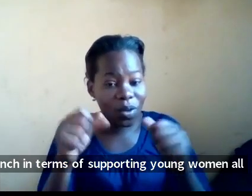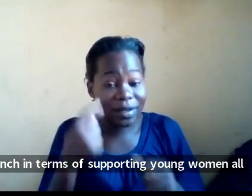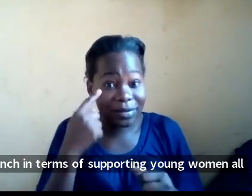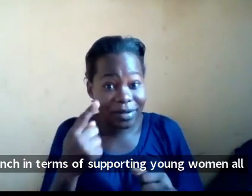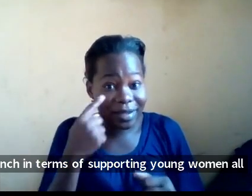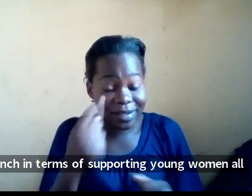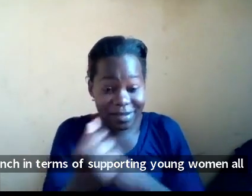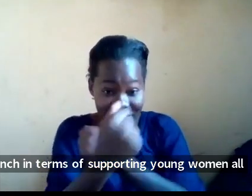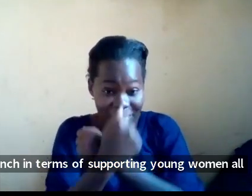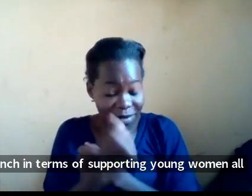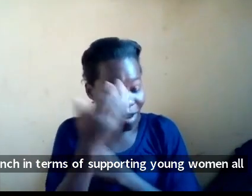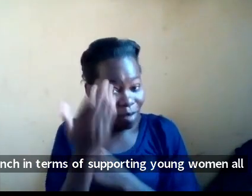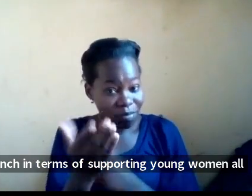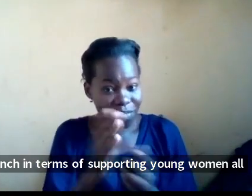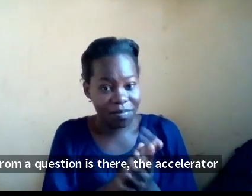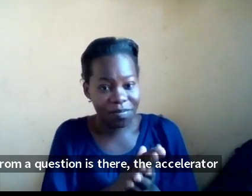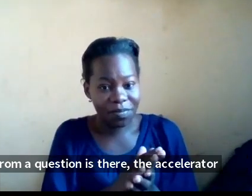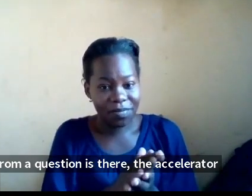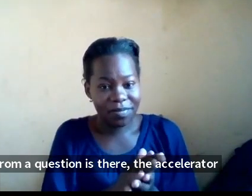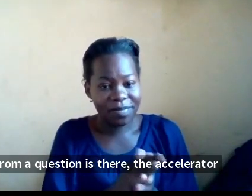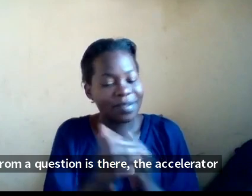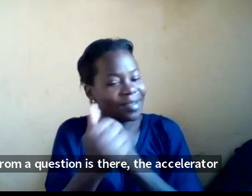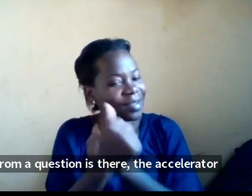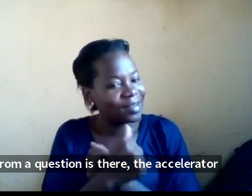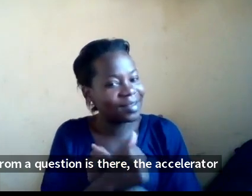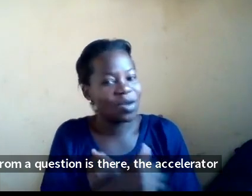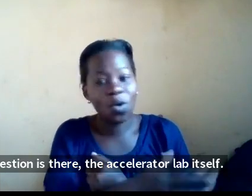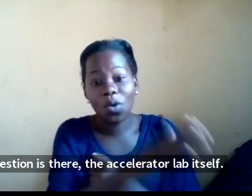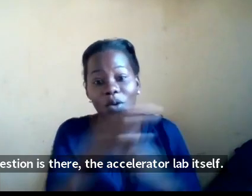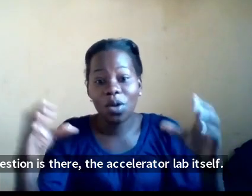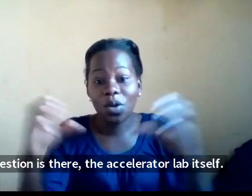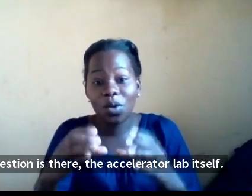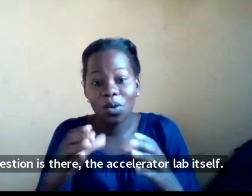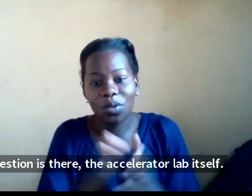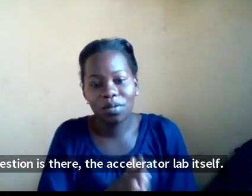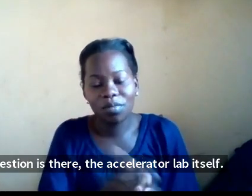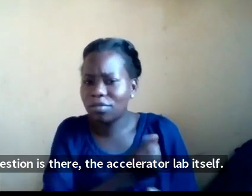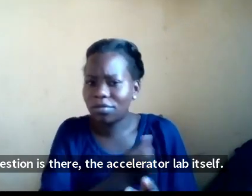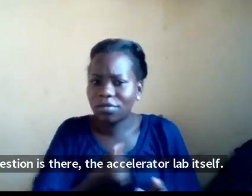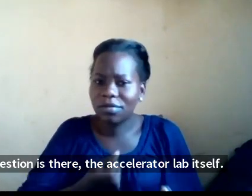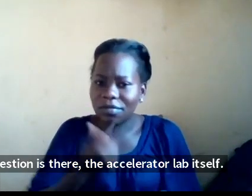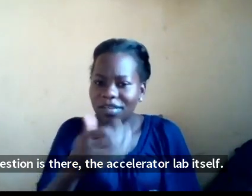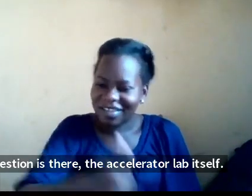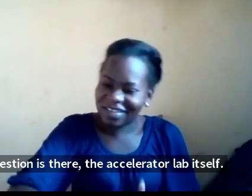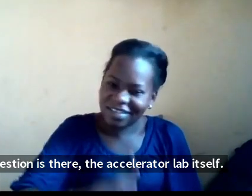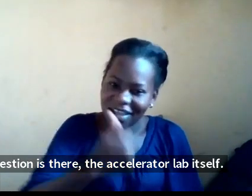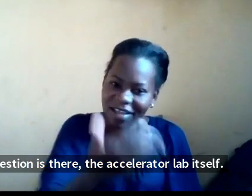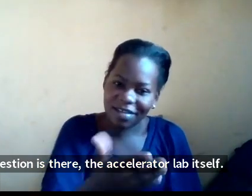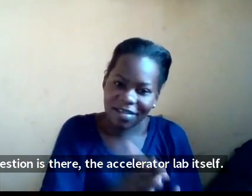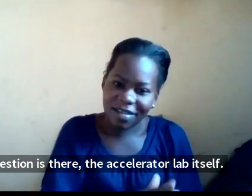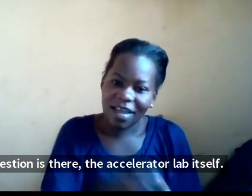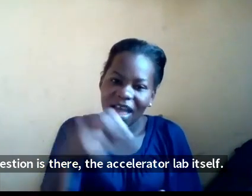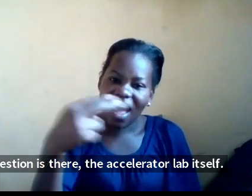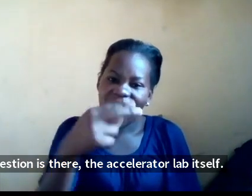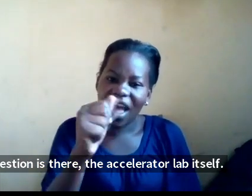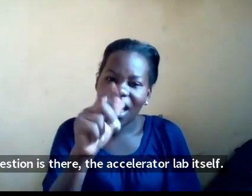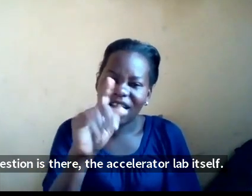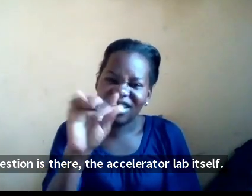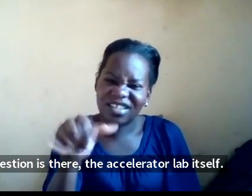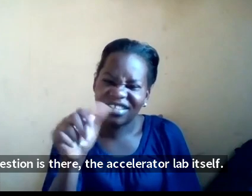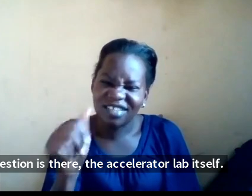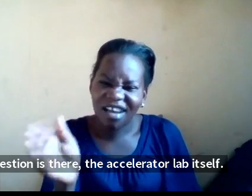there. The Accelerator Lab itself, the whole team is almost female. I mean, yourself, Hadija, and Deborah, who